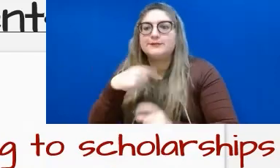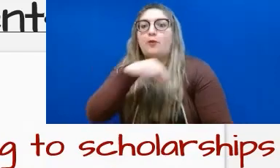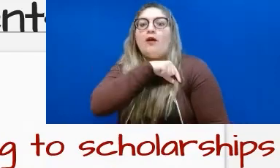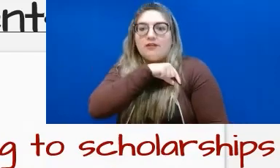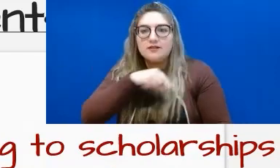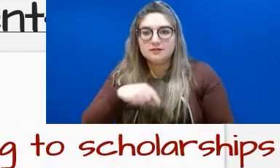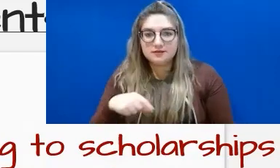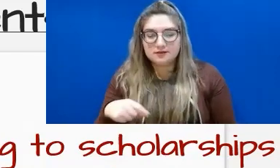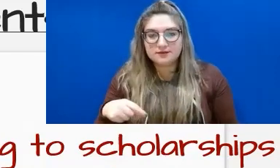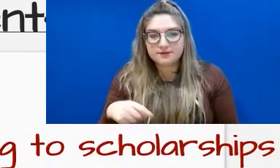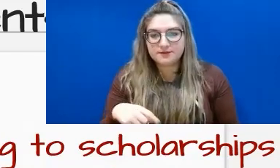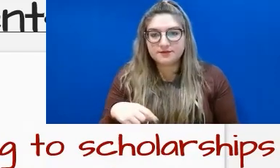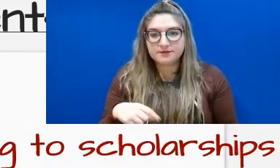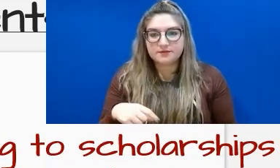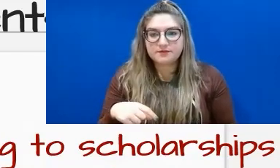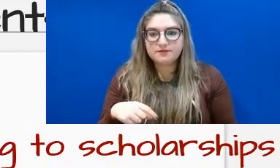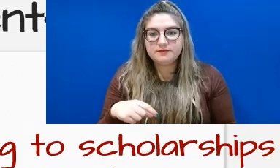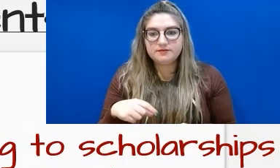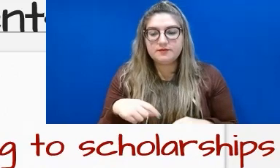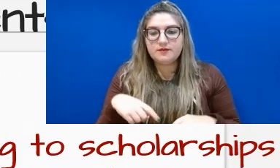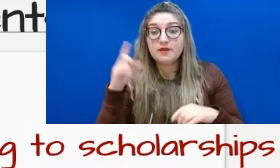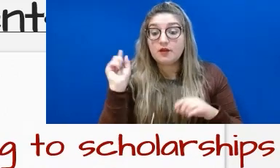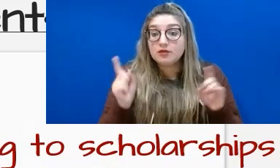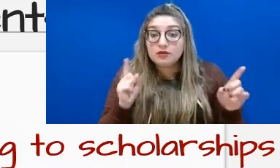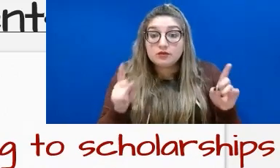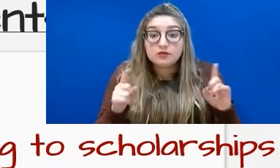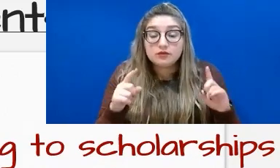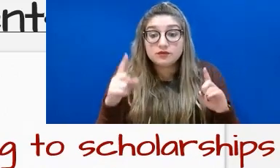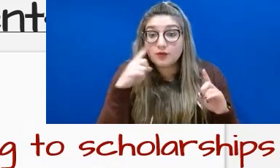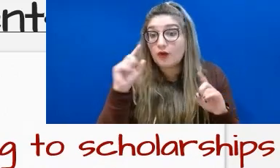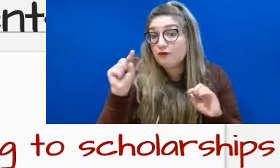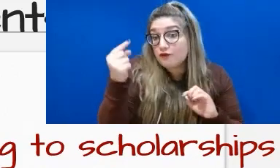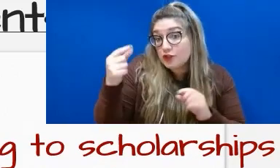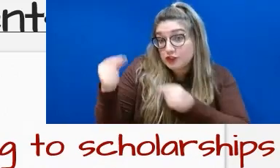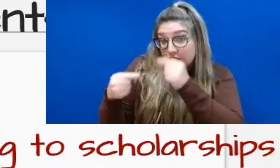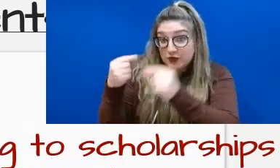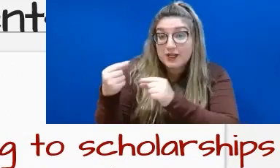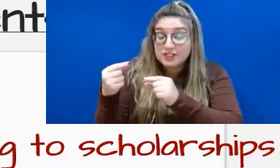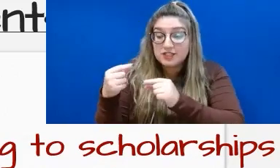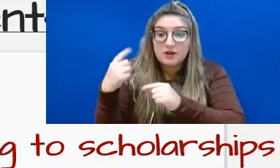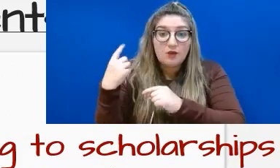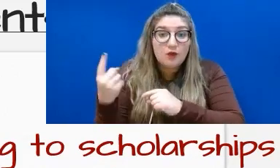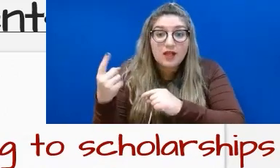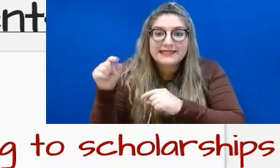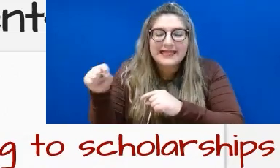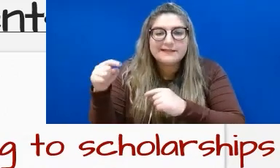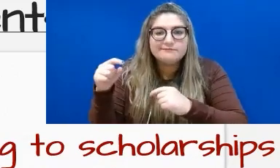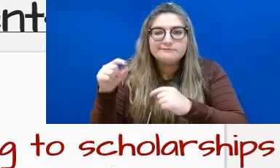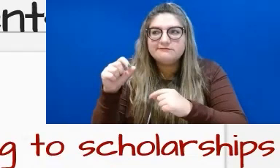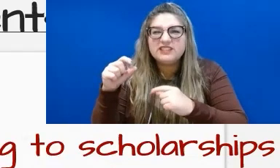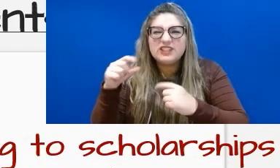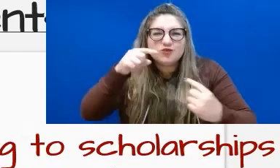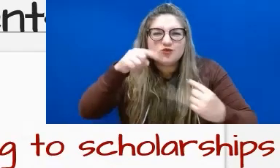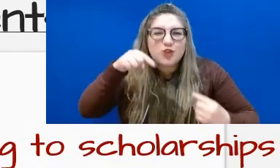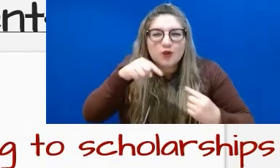generation. One of the barriers that they cause them being a first generation is that they do not have the information. Why? Because them and their parents,